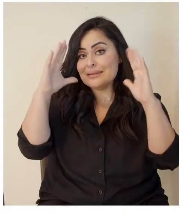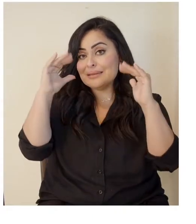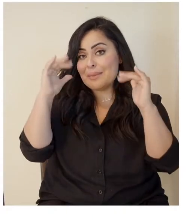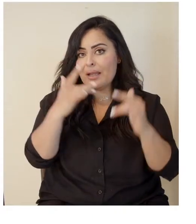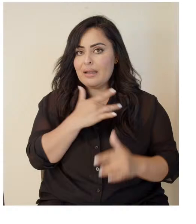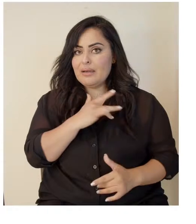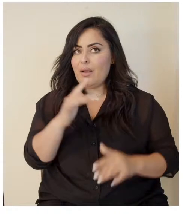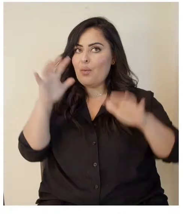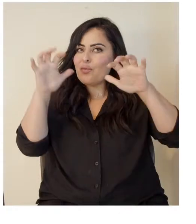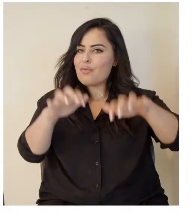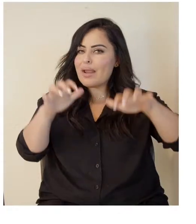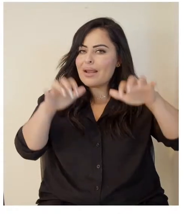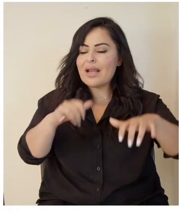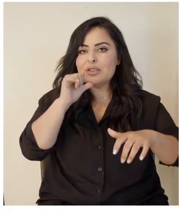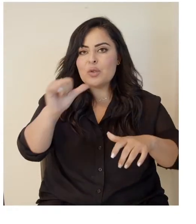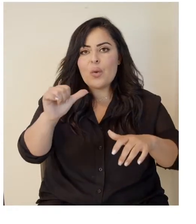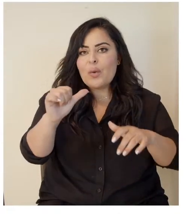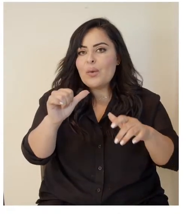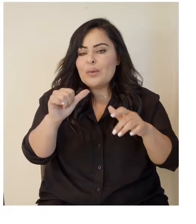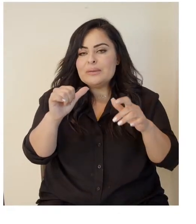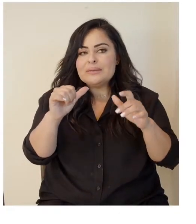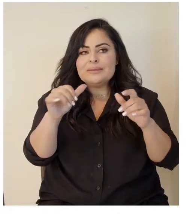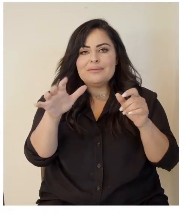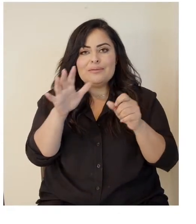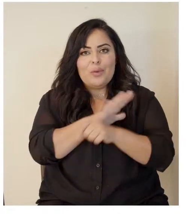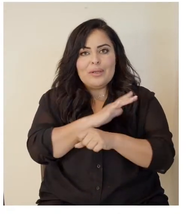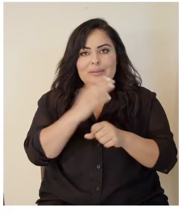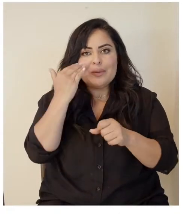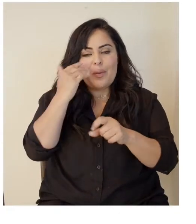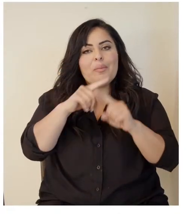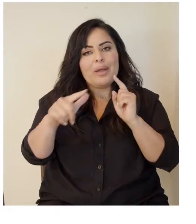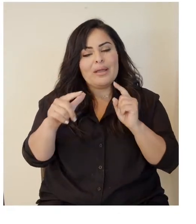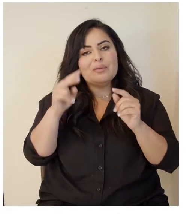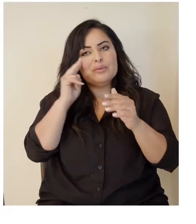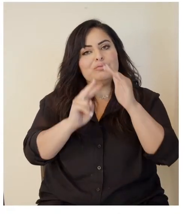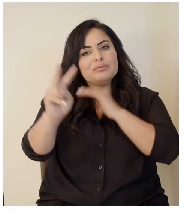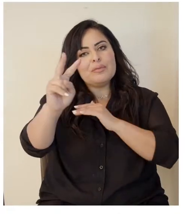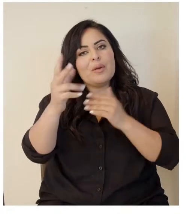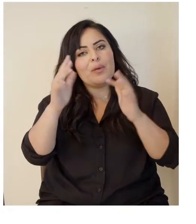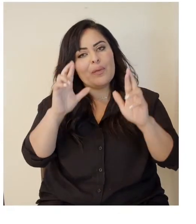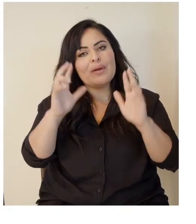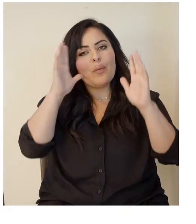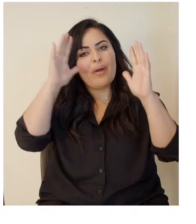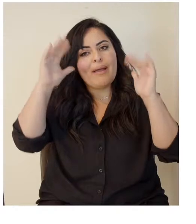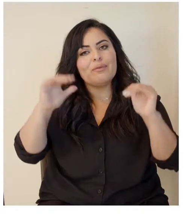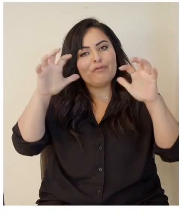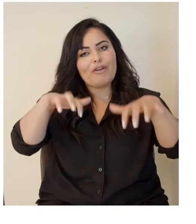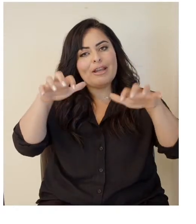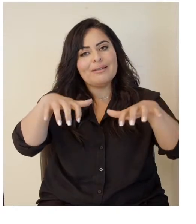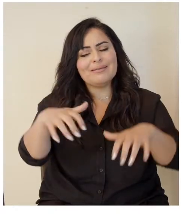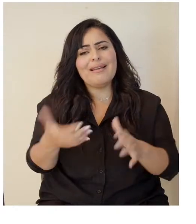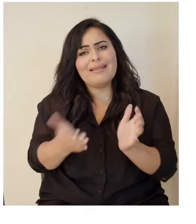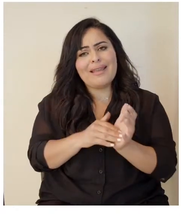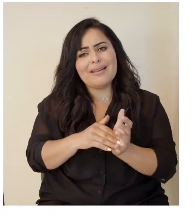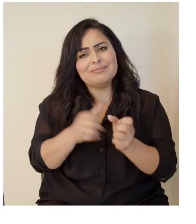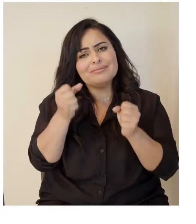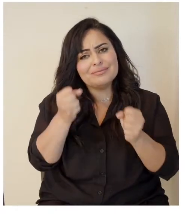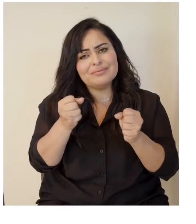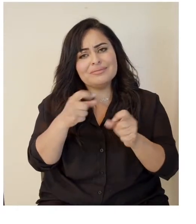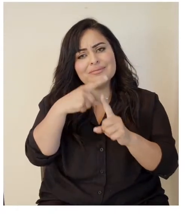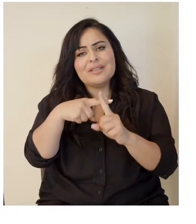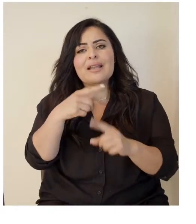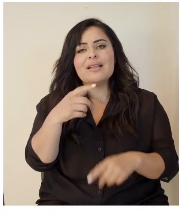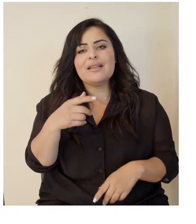get your hopes too high up on rain, but the potential's there, and either way, we are going to be much more moist. So that's the great news. Hang in there. Have a great day.